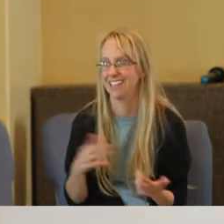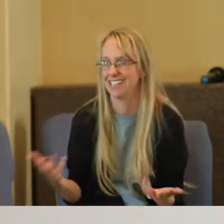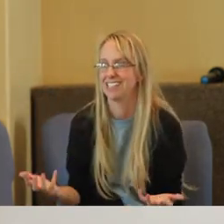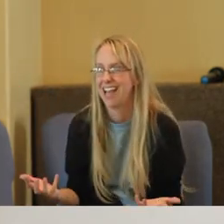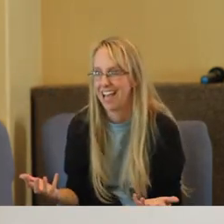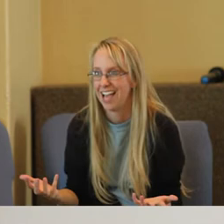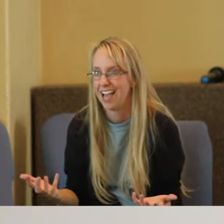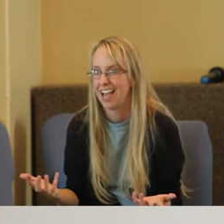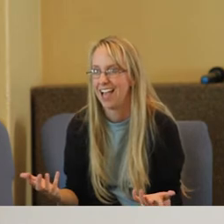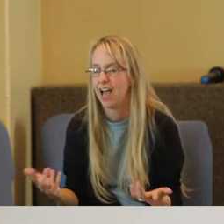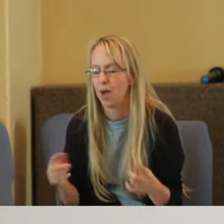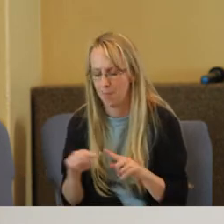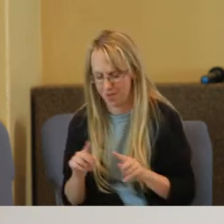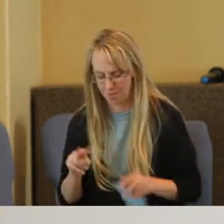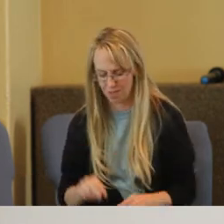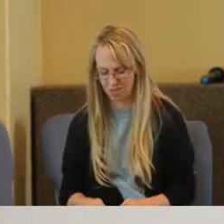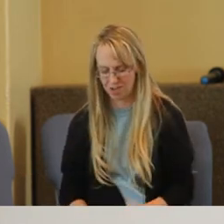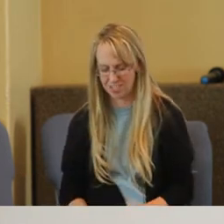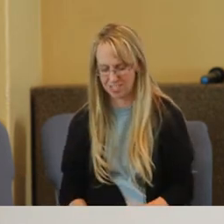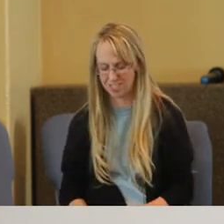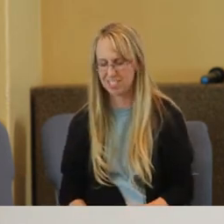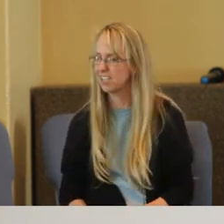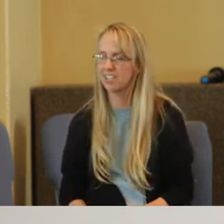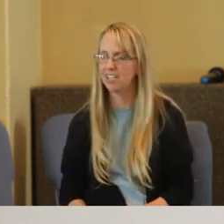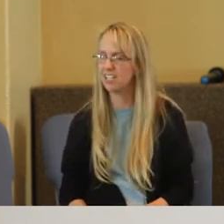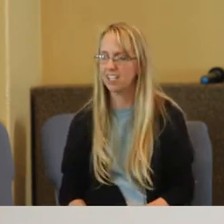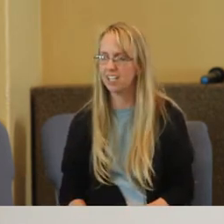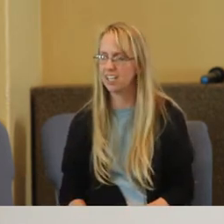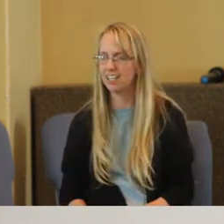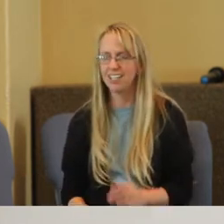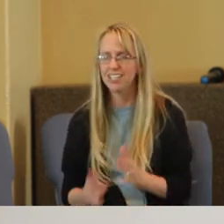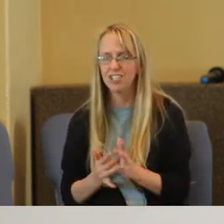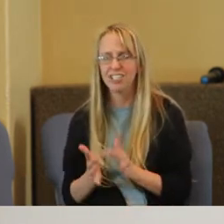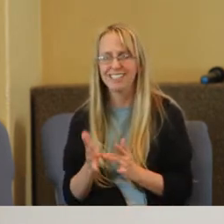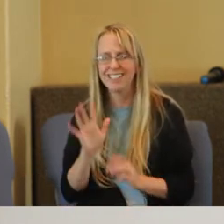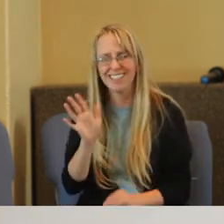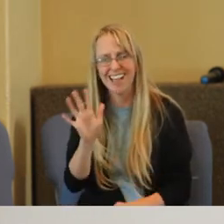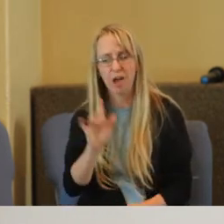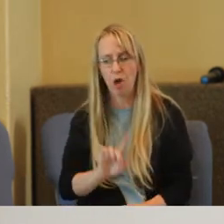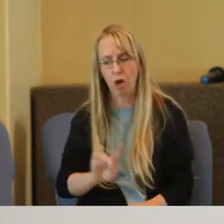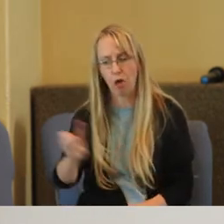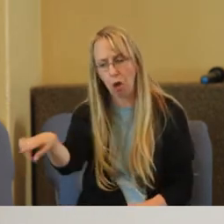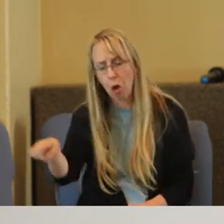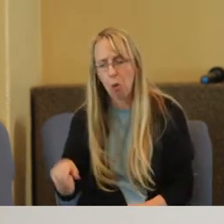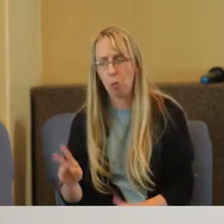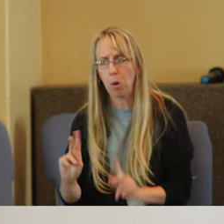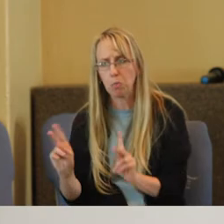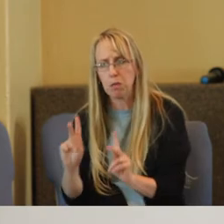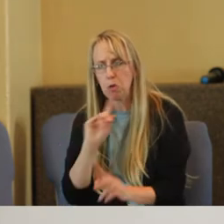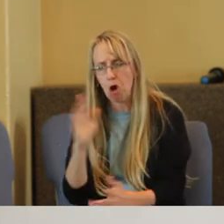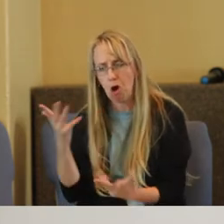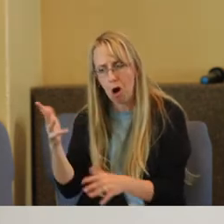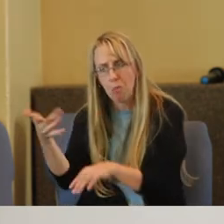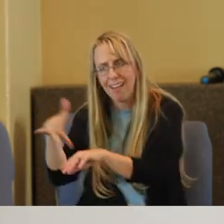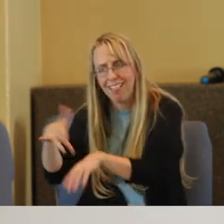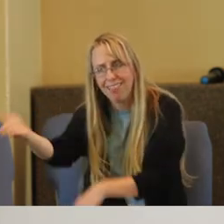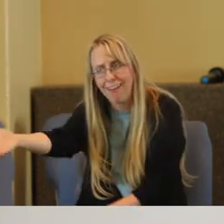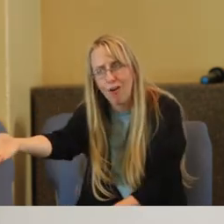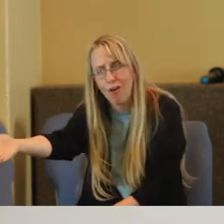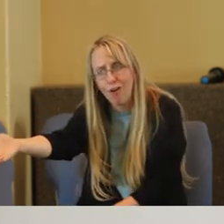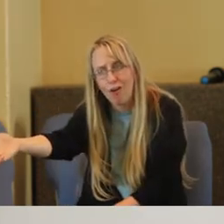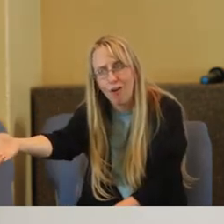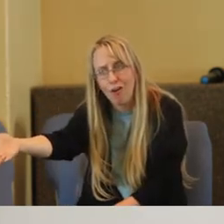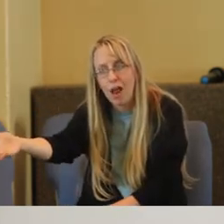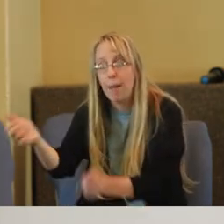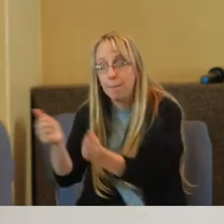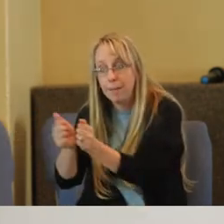this, I see it more the fact that Jesus just says, hey, Mike, why don't you go where people are already at and be with them in what